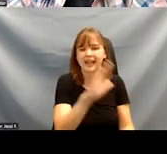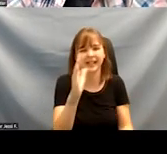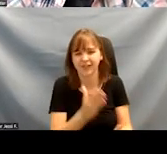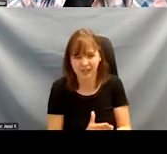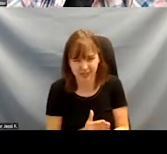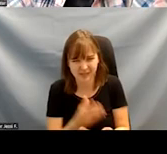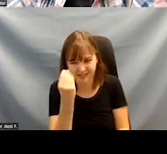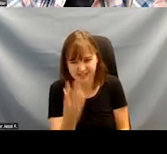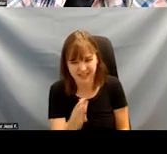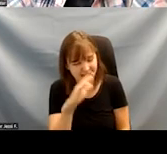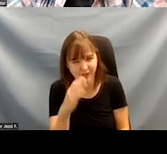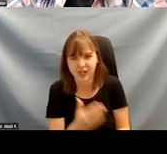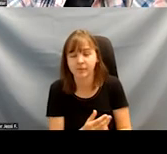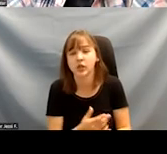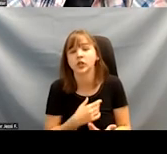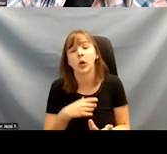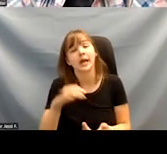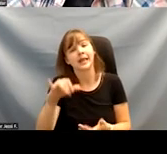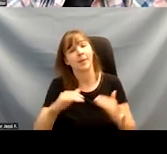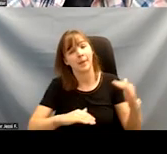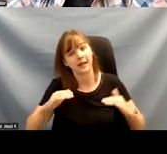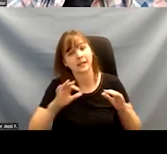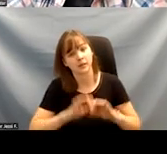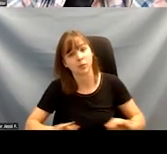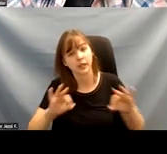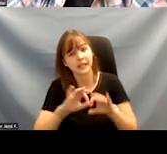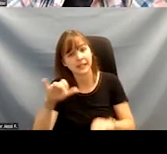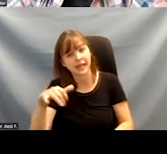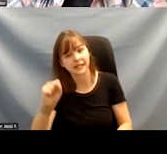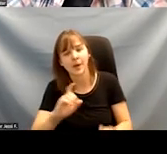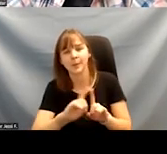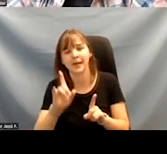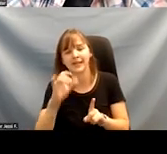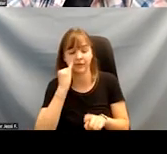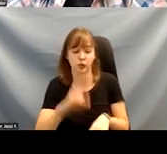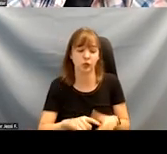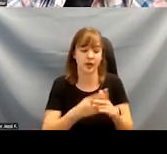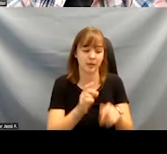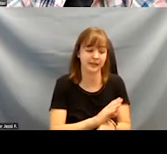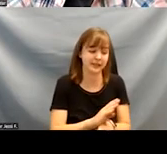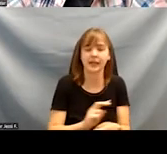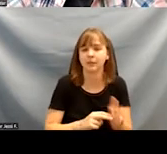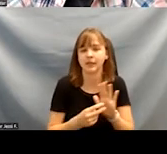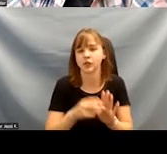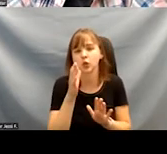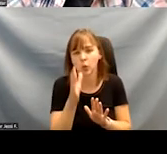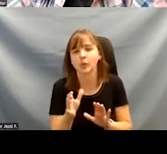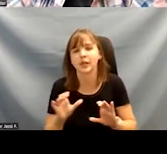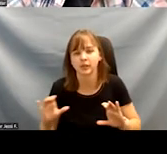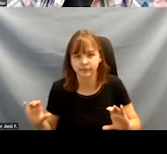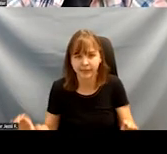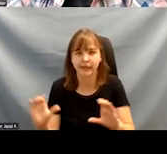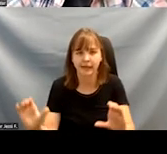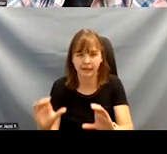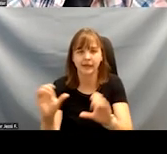I think is, you know, you try to balance it, but I think it comes with the territory. And so as you kind of grow with your business, I mean,